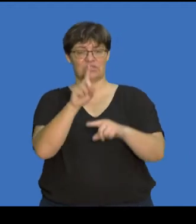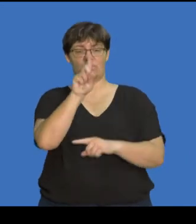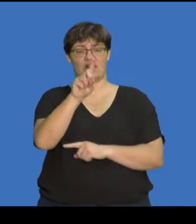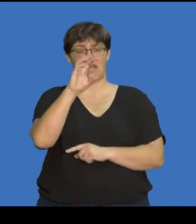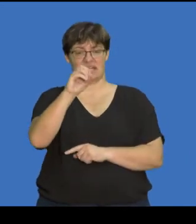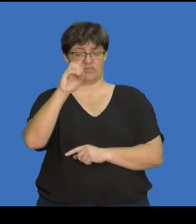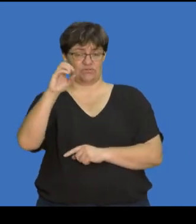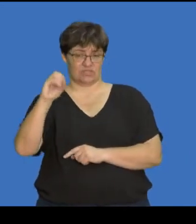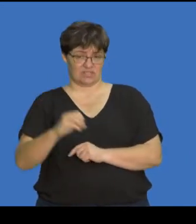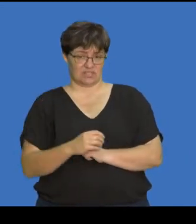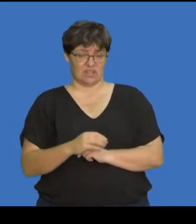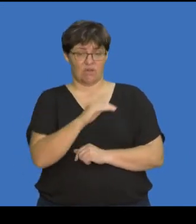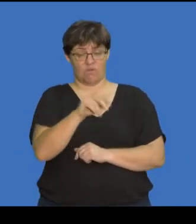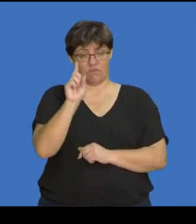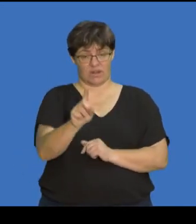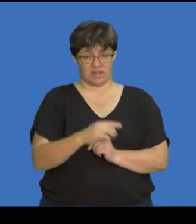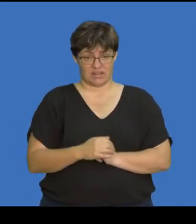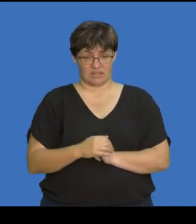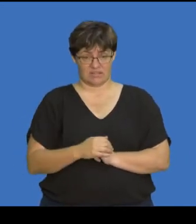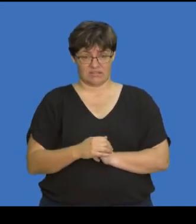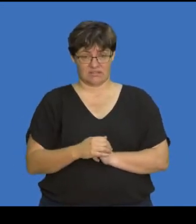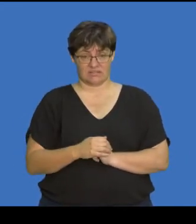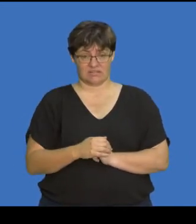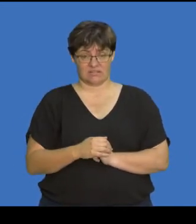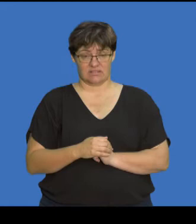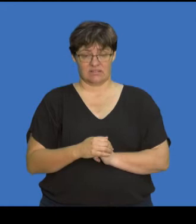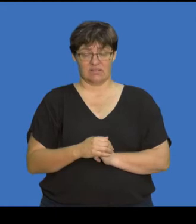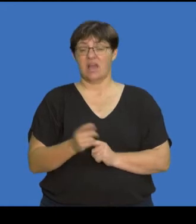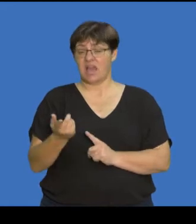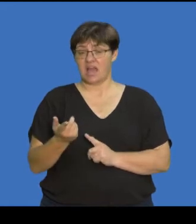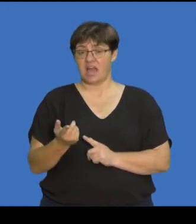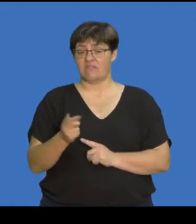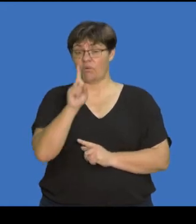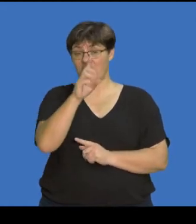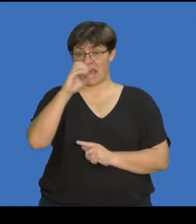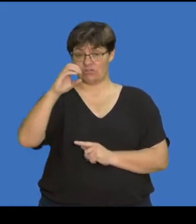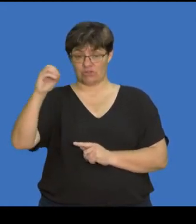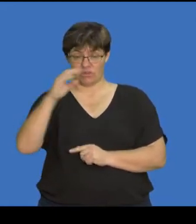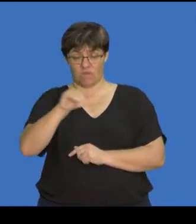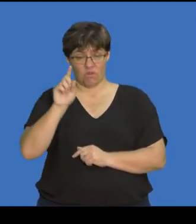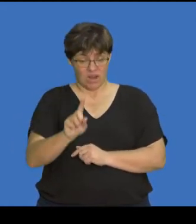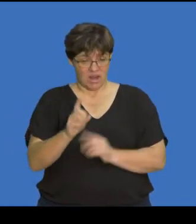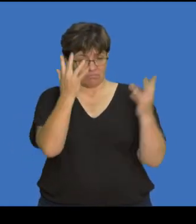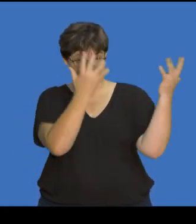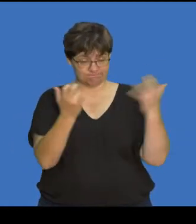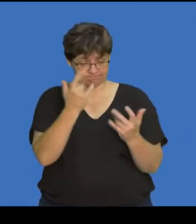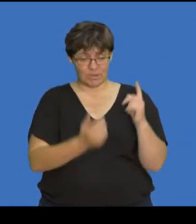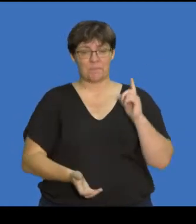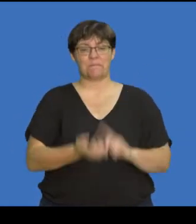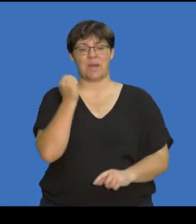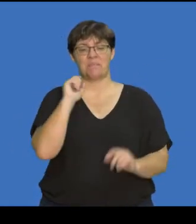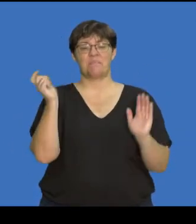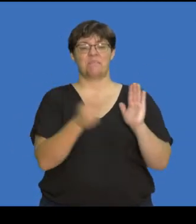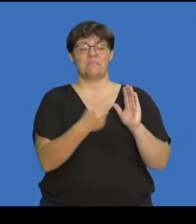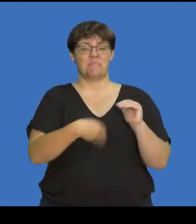100 over 1, okay? And obviously, if you do this calculation, you find that you have a markup